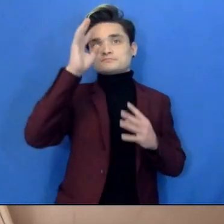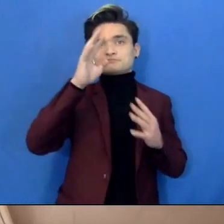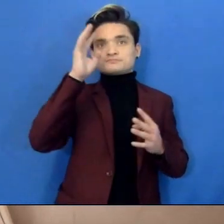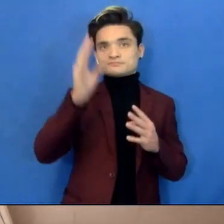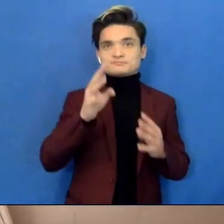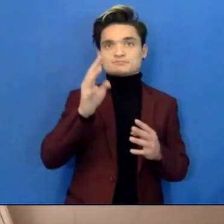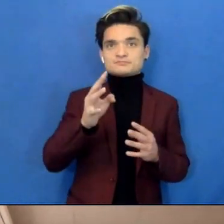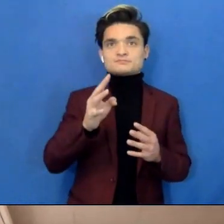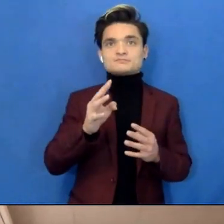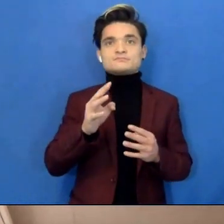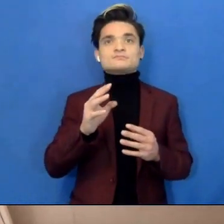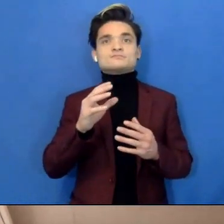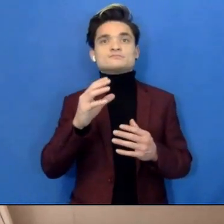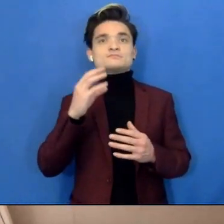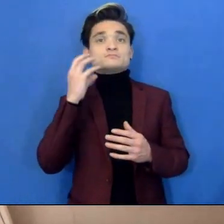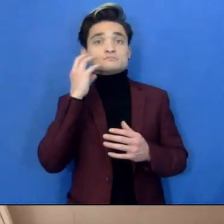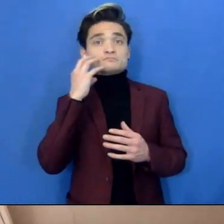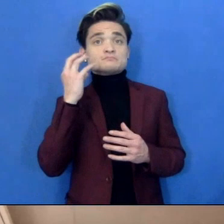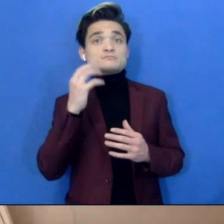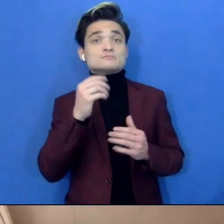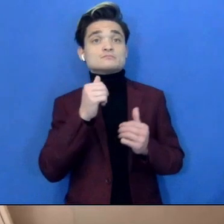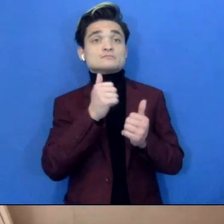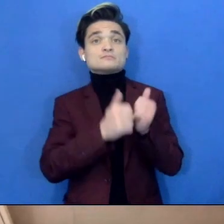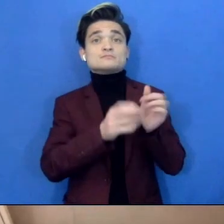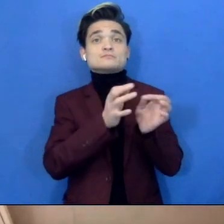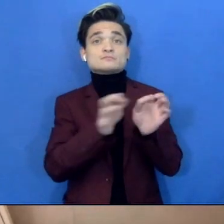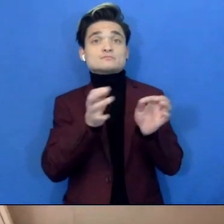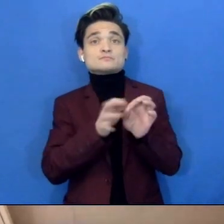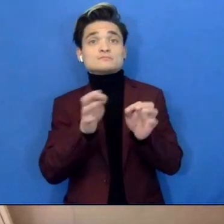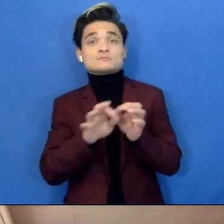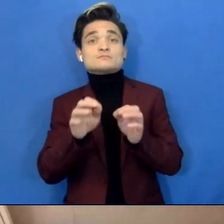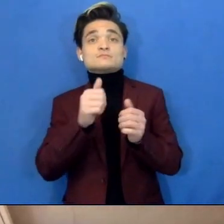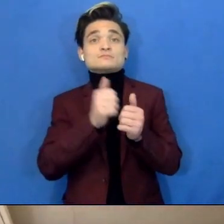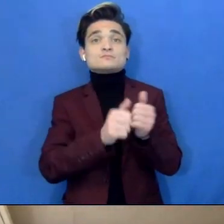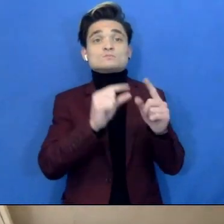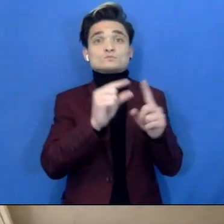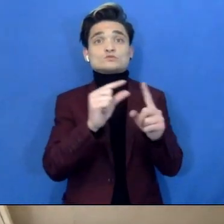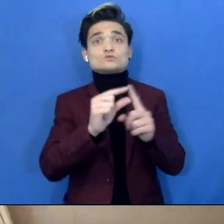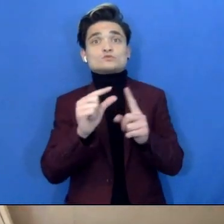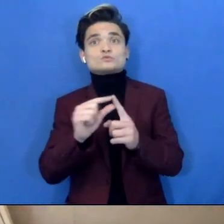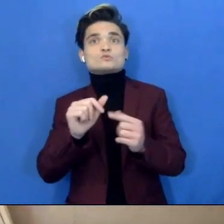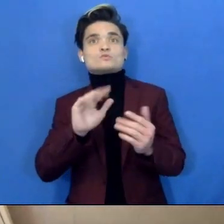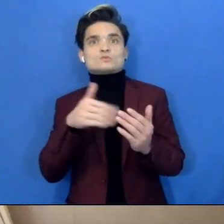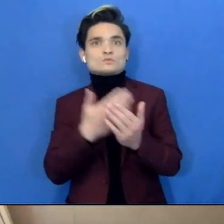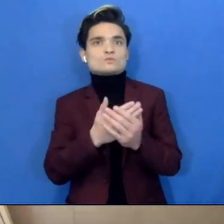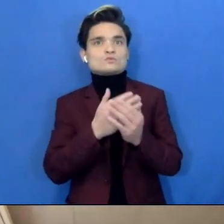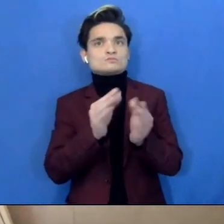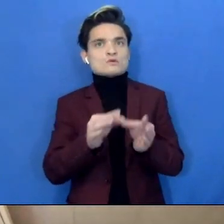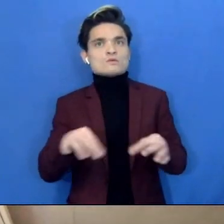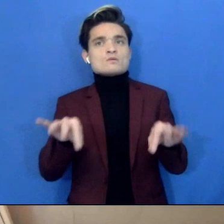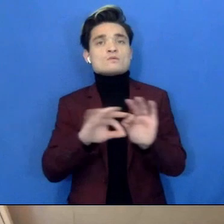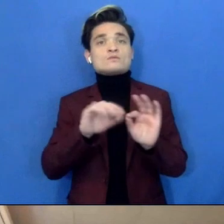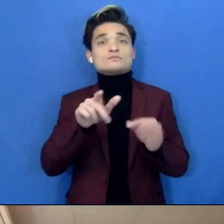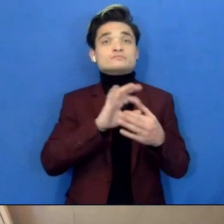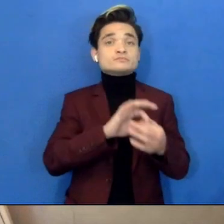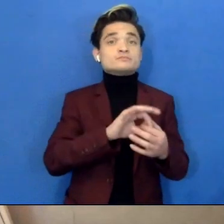each word matters, especially if we look at TV and film, or also theater, in